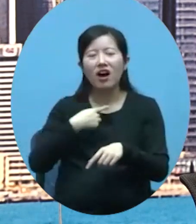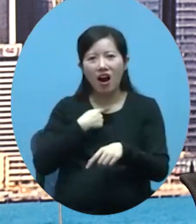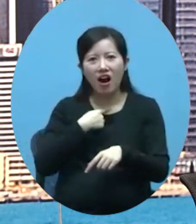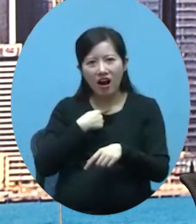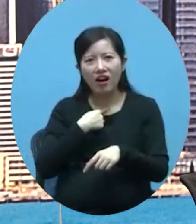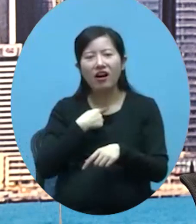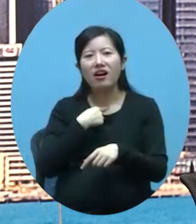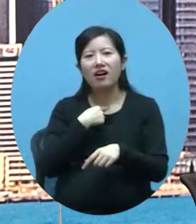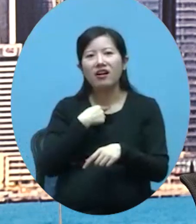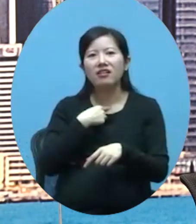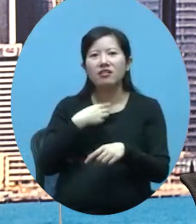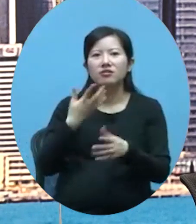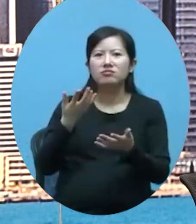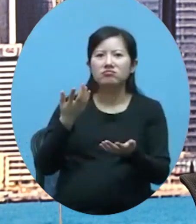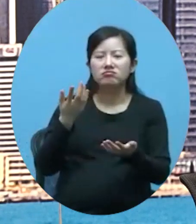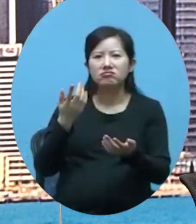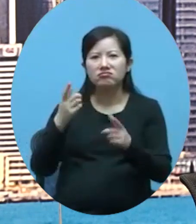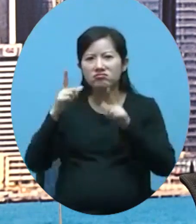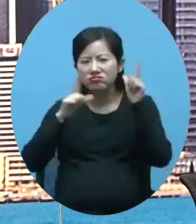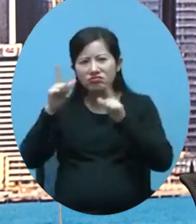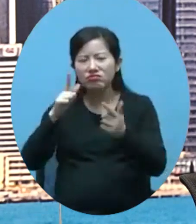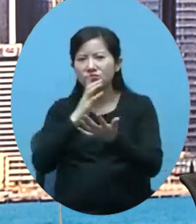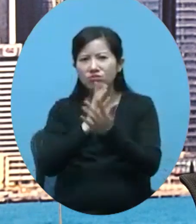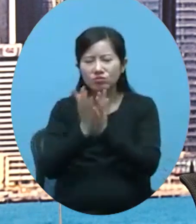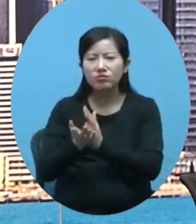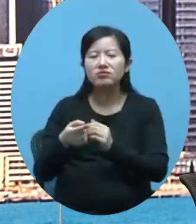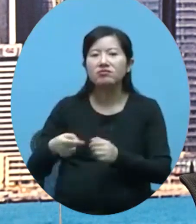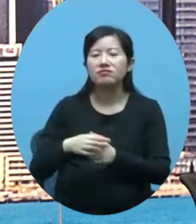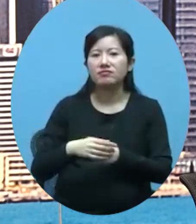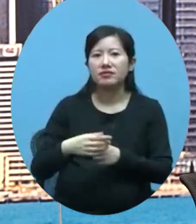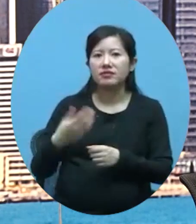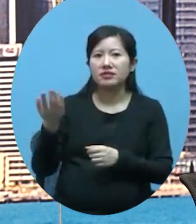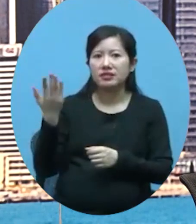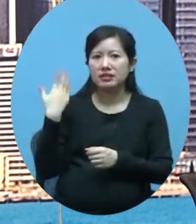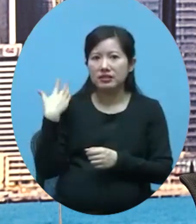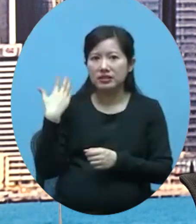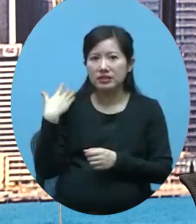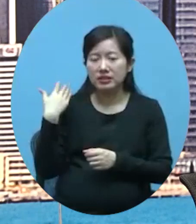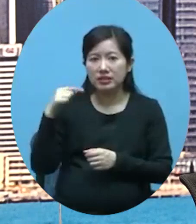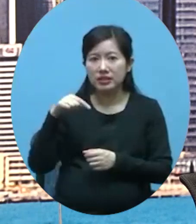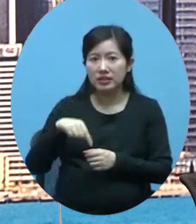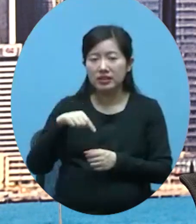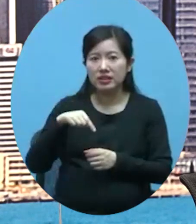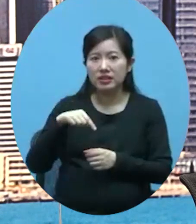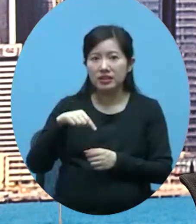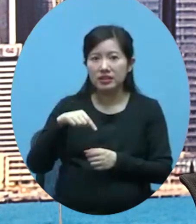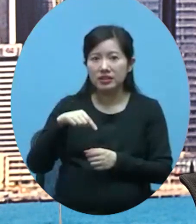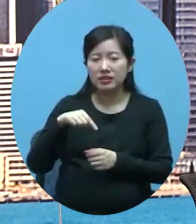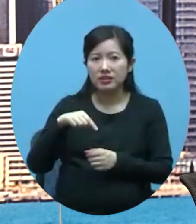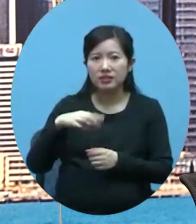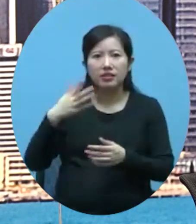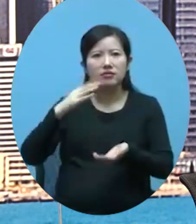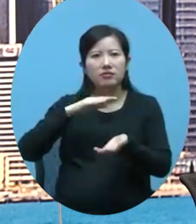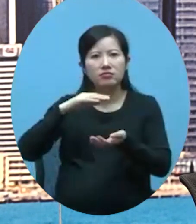infection in the past this patient will go home without a test and then the patient will